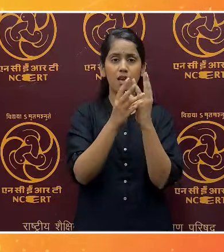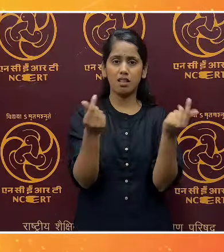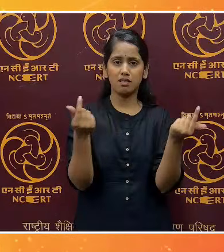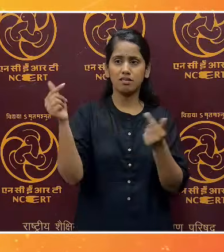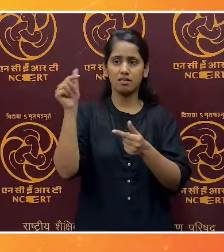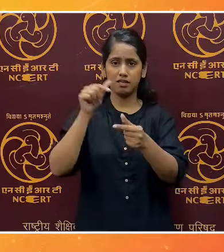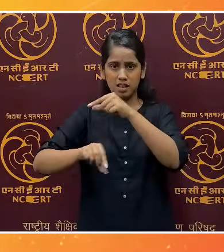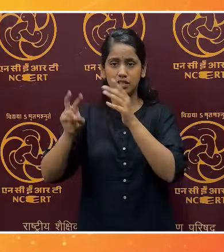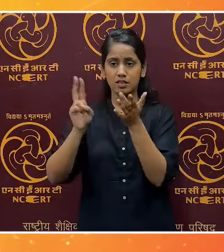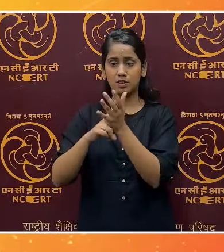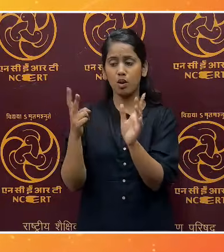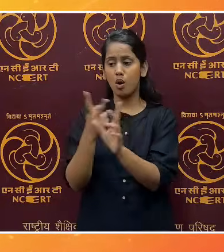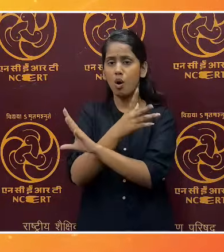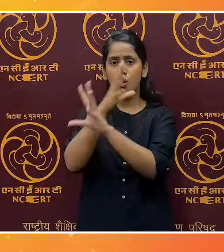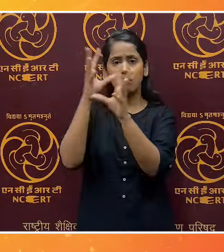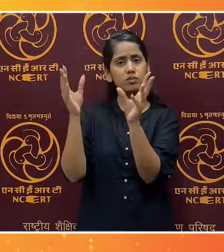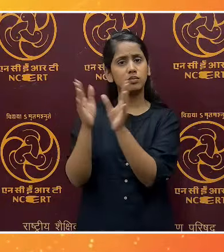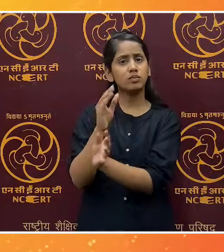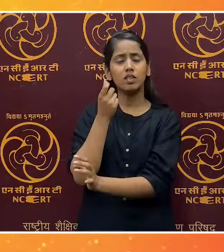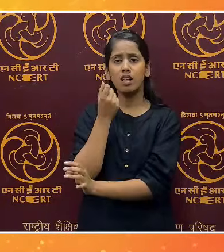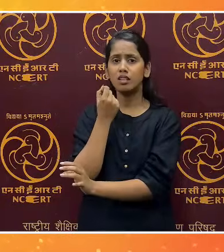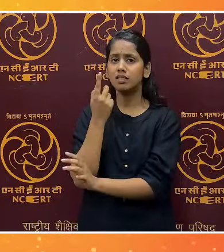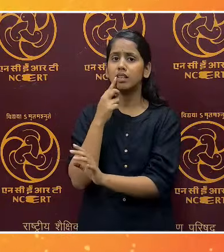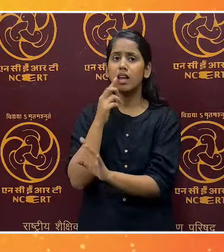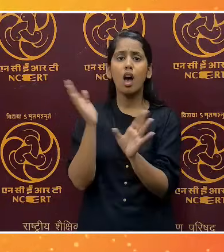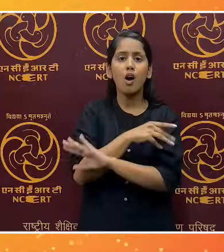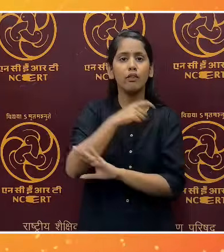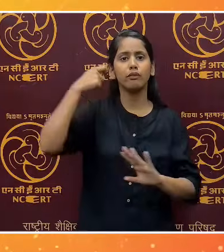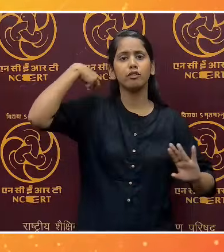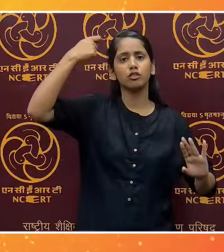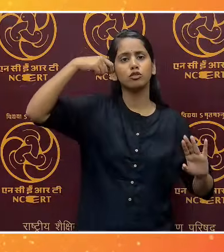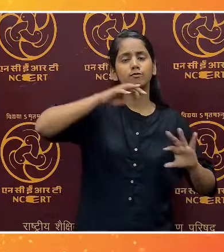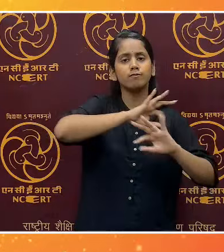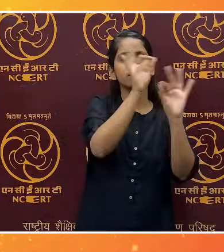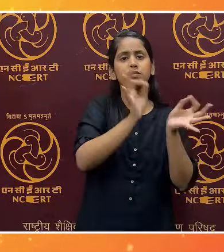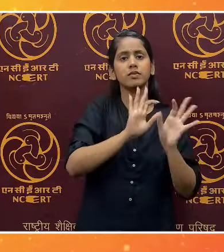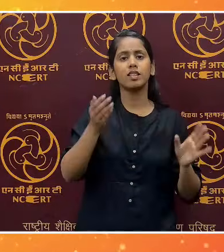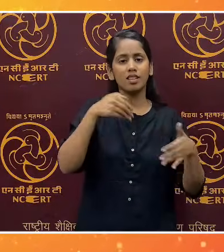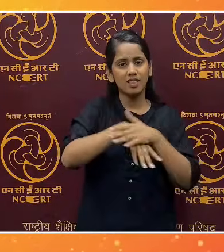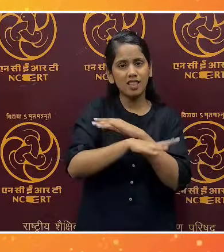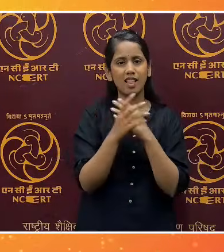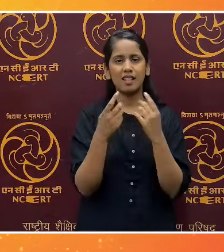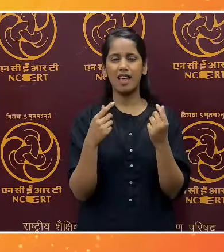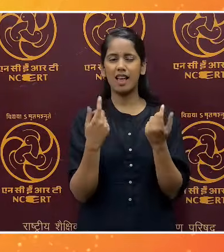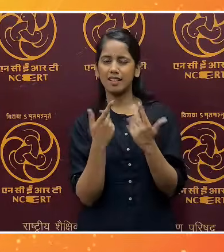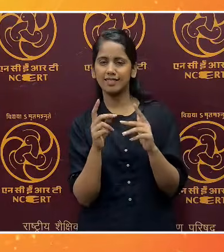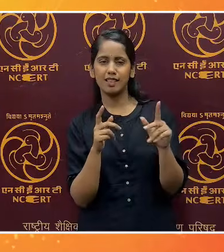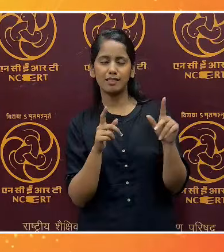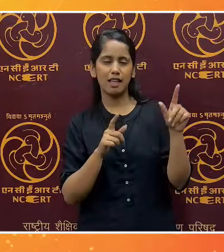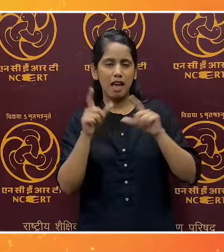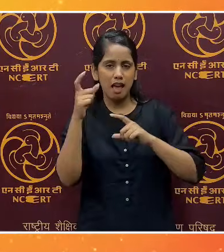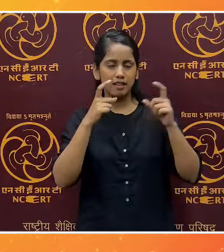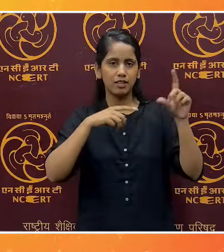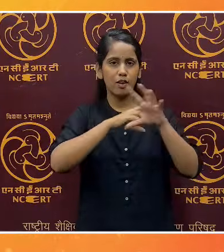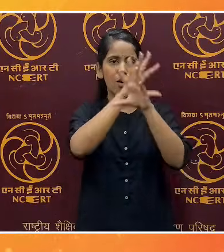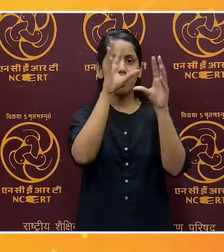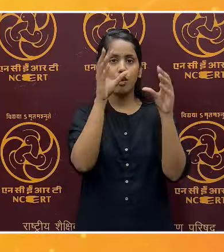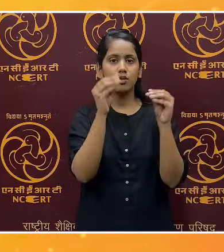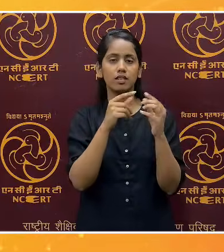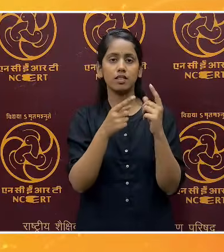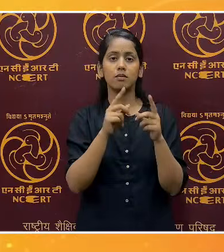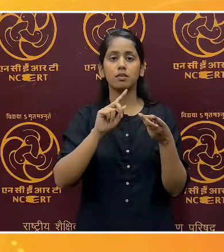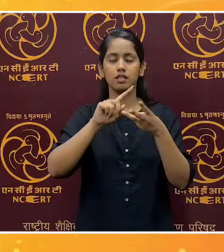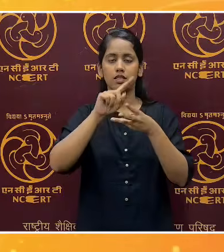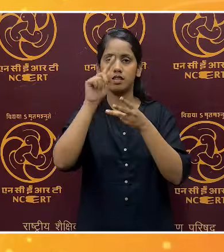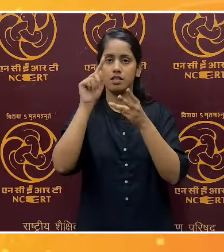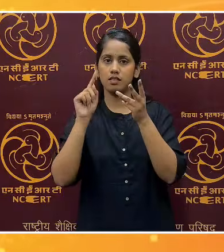that can be understood very easily with the video because you have many extra shots and extra layers in it, right? Yes. And the third one is student can